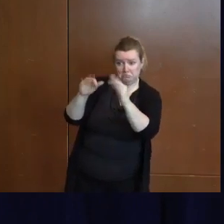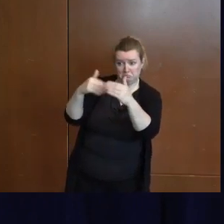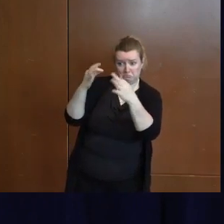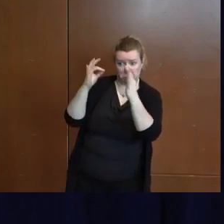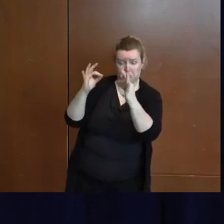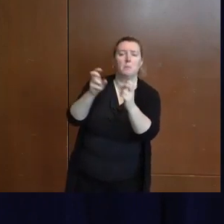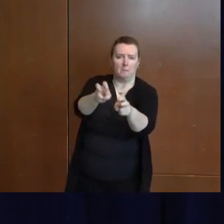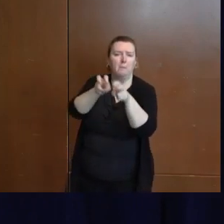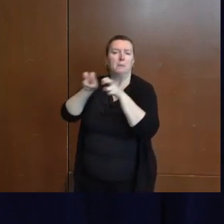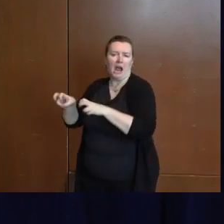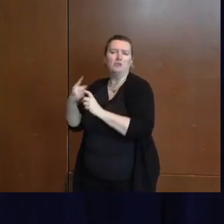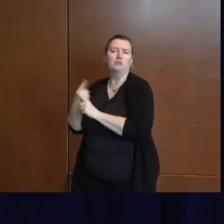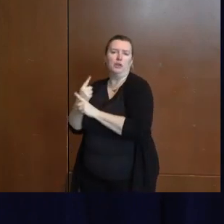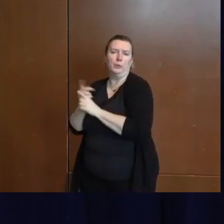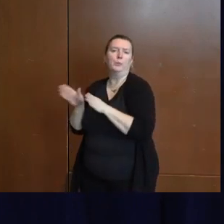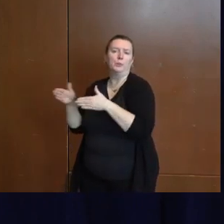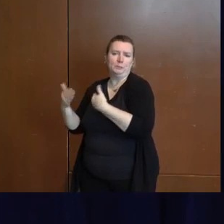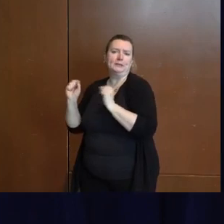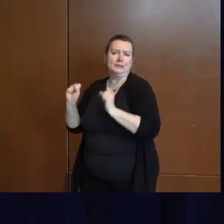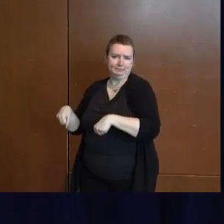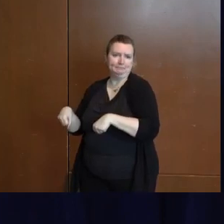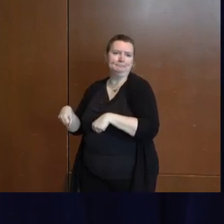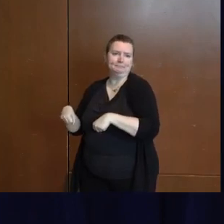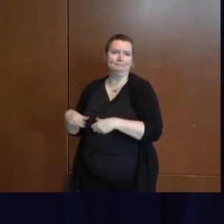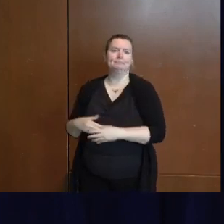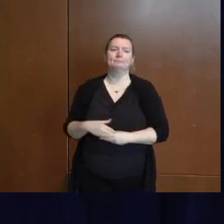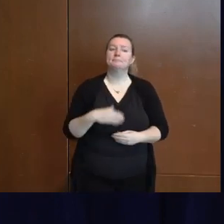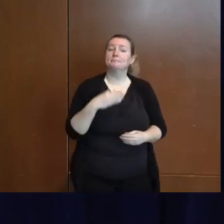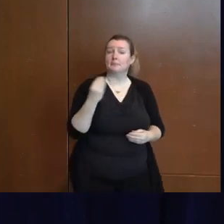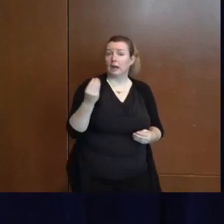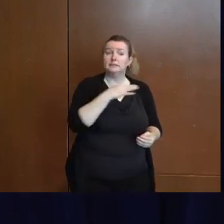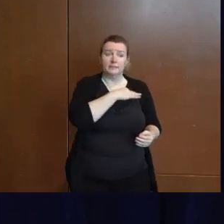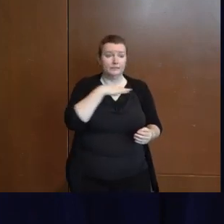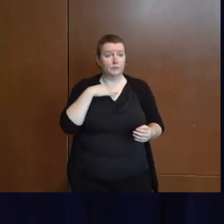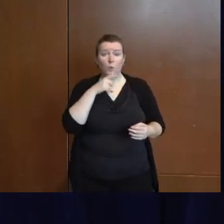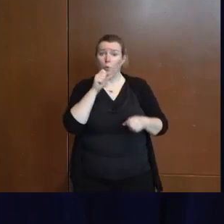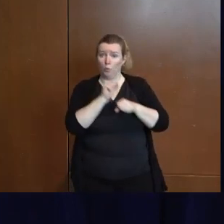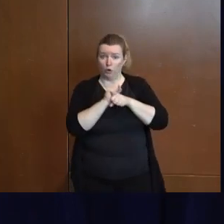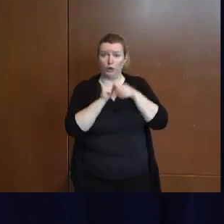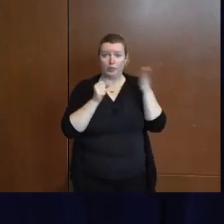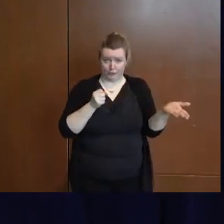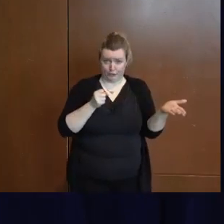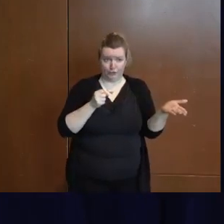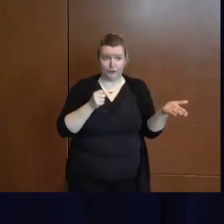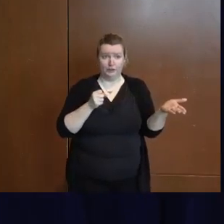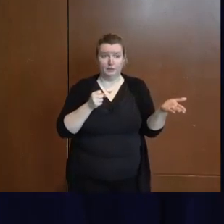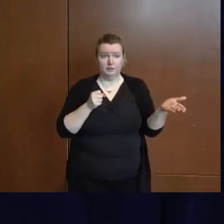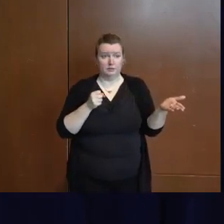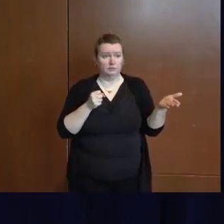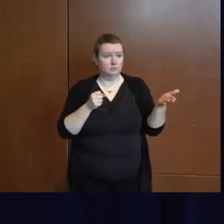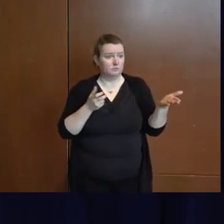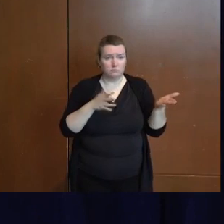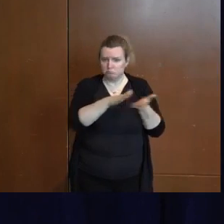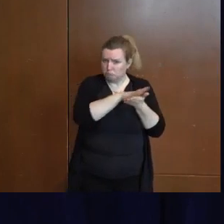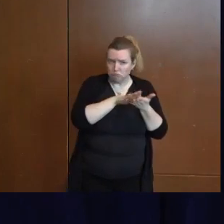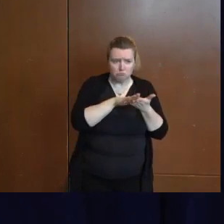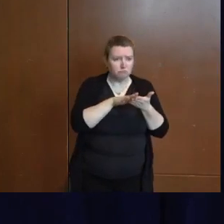staff working between the wings or units as much as possible to avoid spread of the